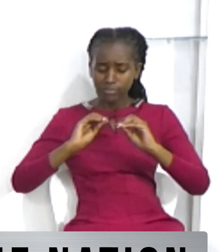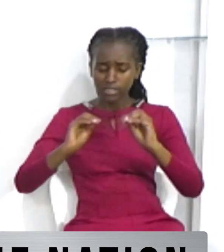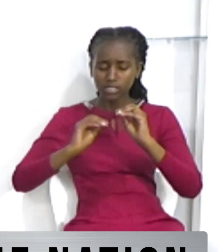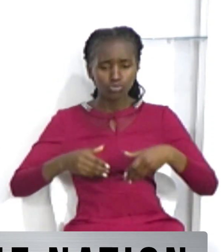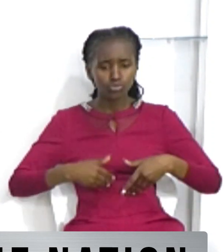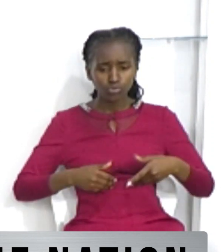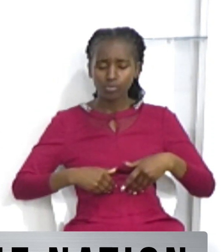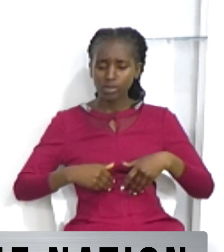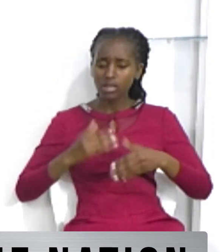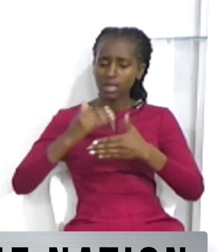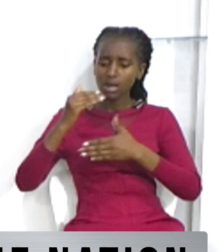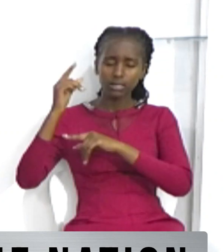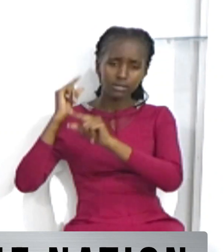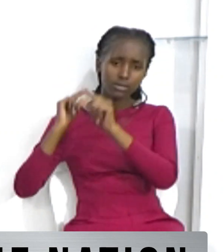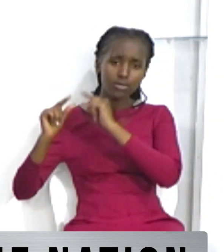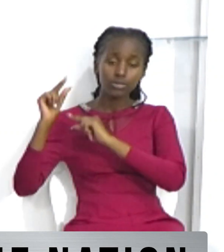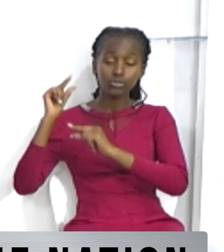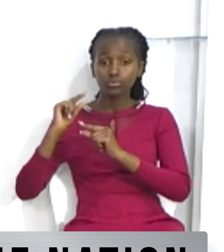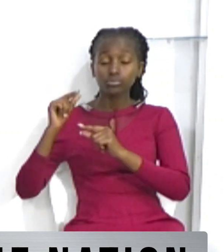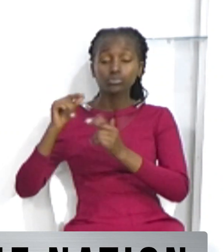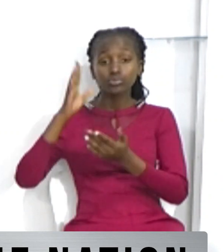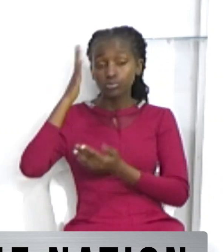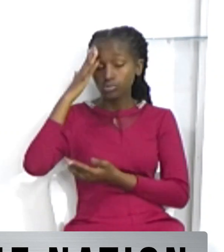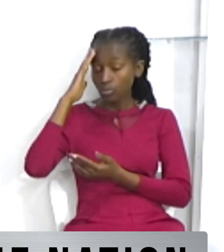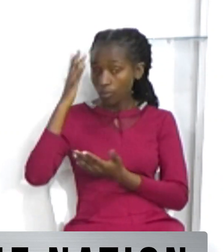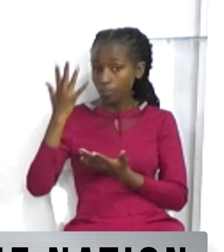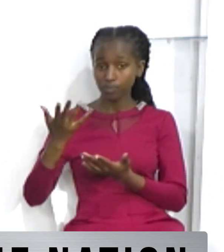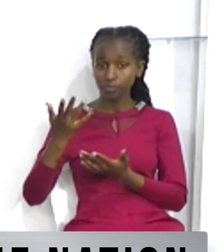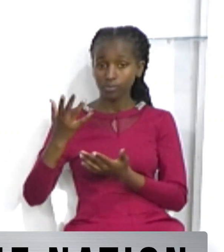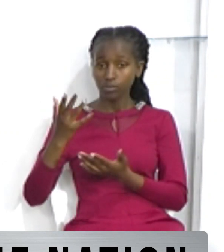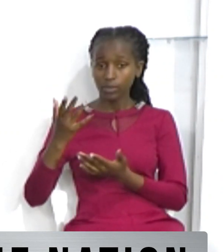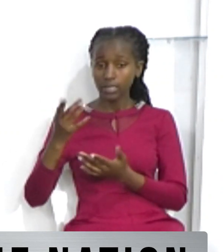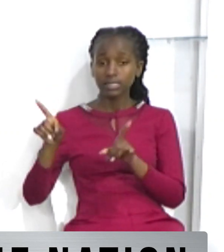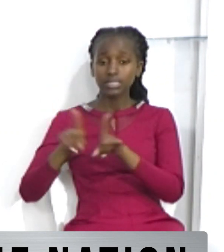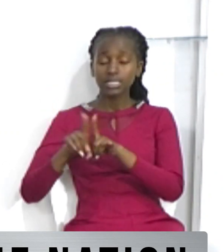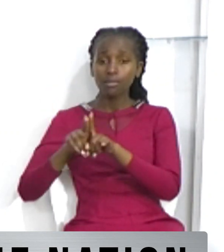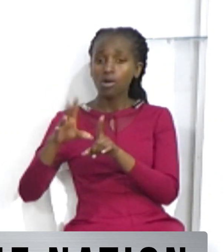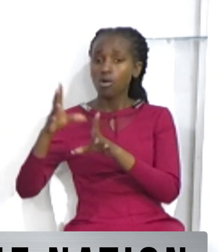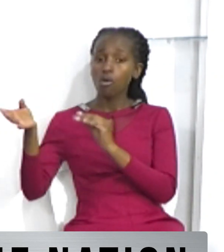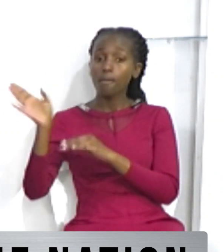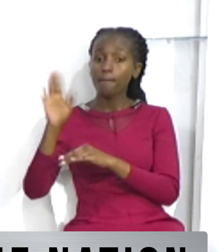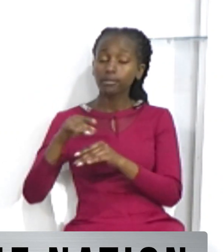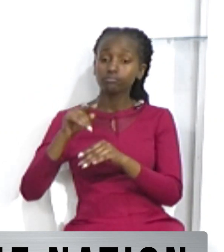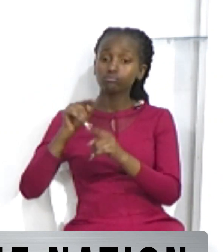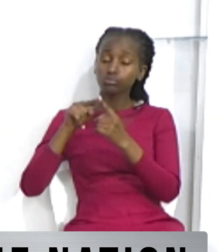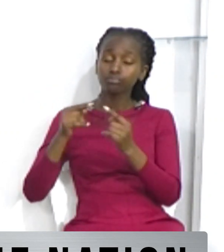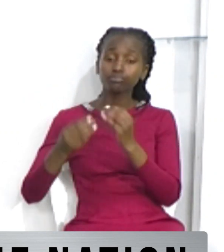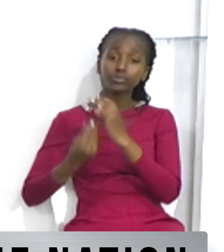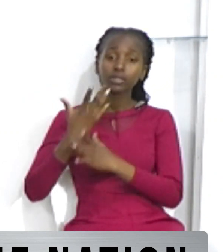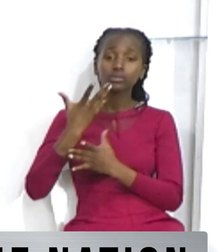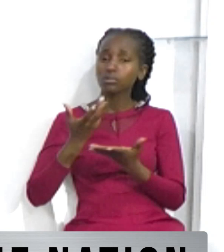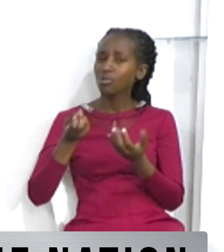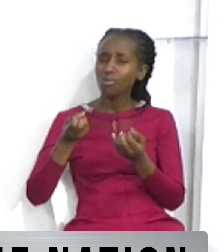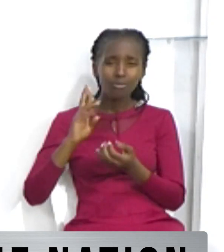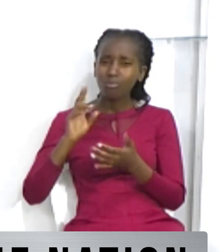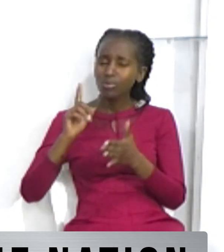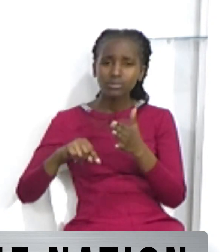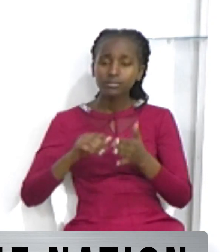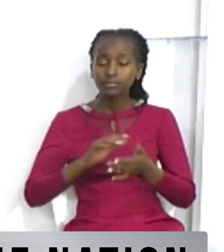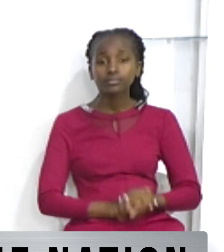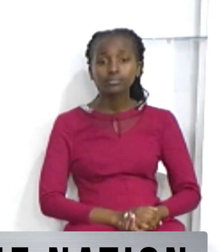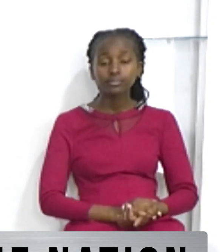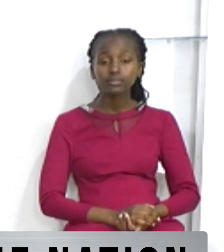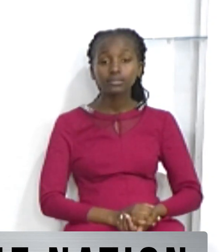You know, go back into production. Go back into production. Maybe.